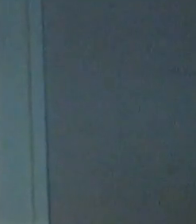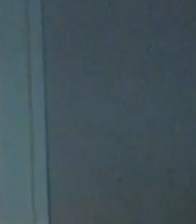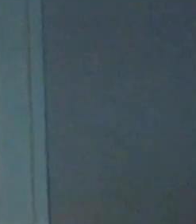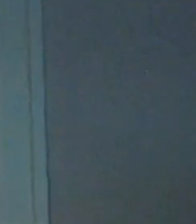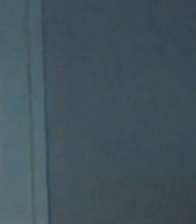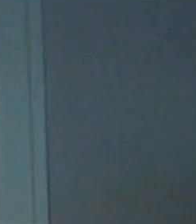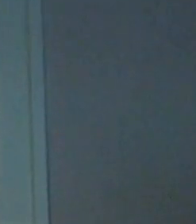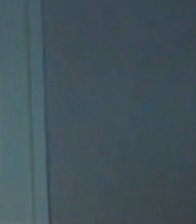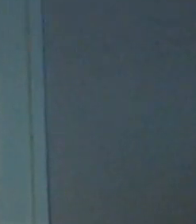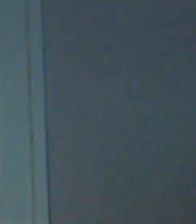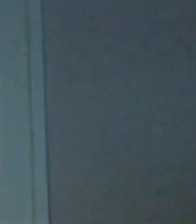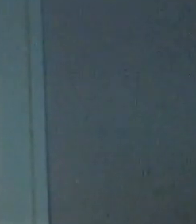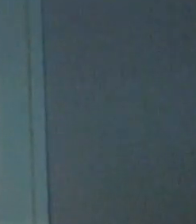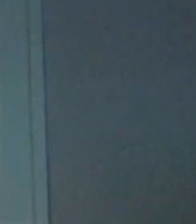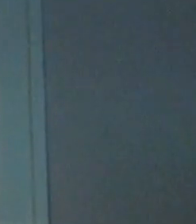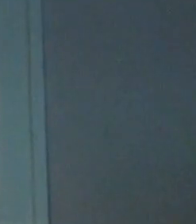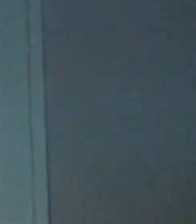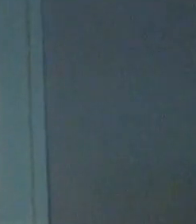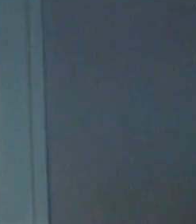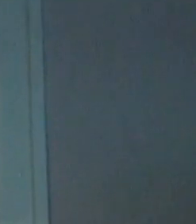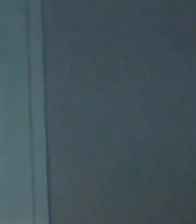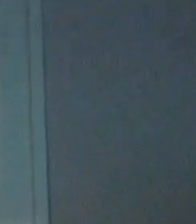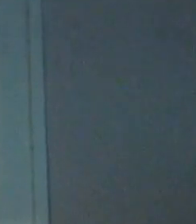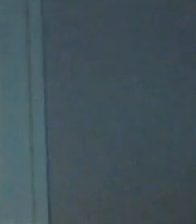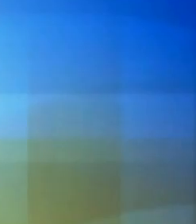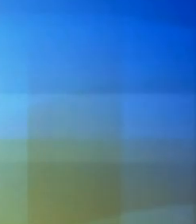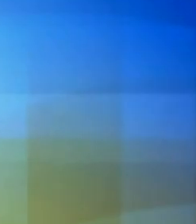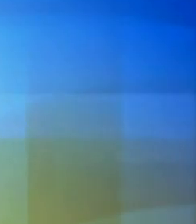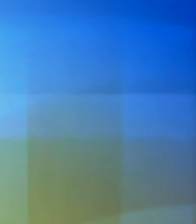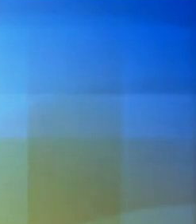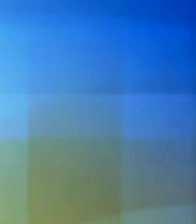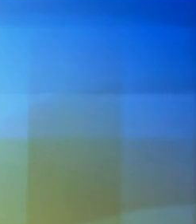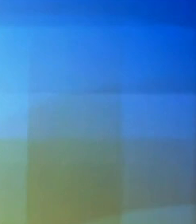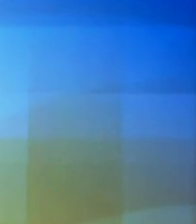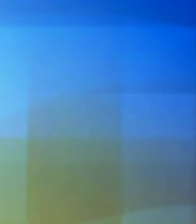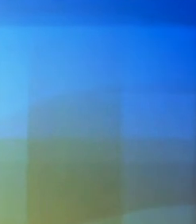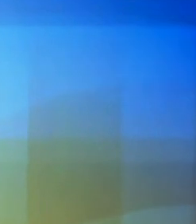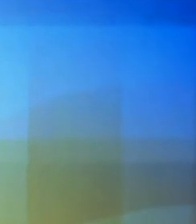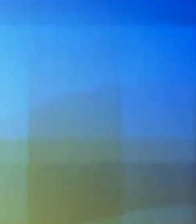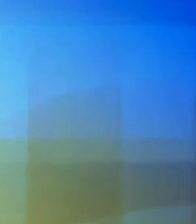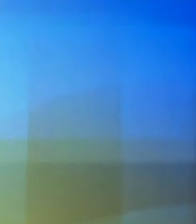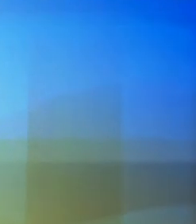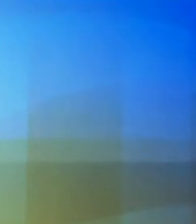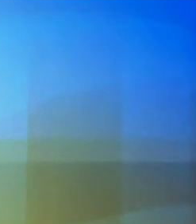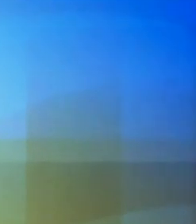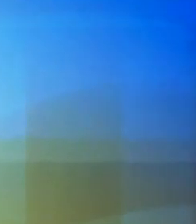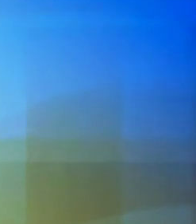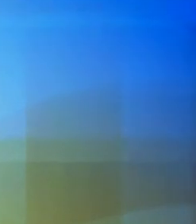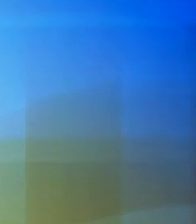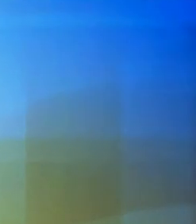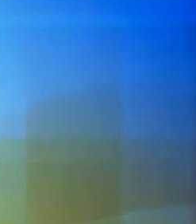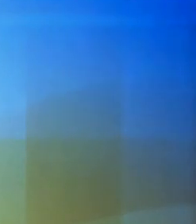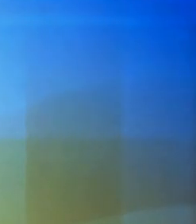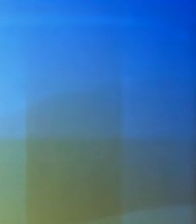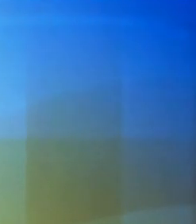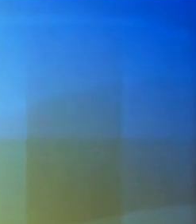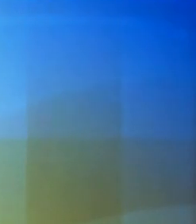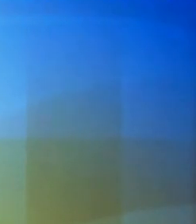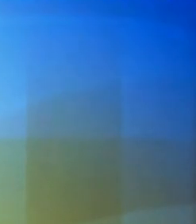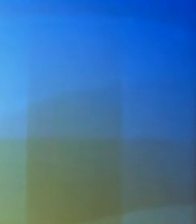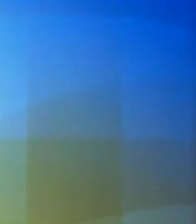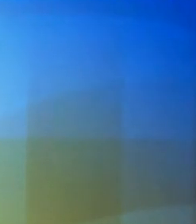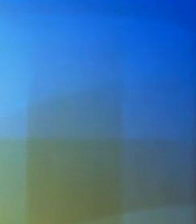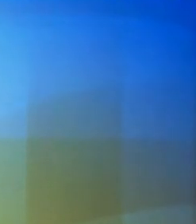undercover, so there is no video. We'll continue to monitor that. Will, how much concern is there in eastern Kentucky with a census count going